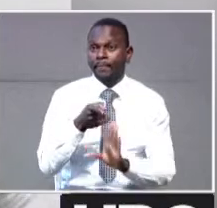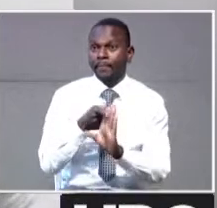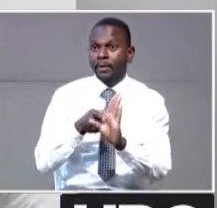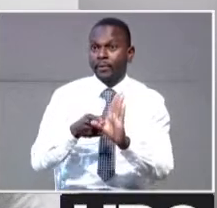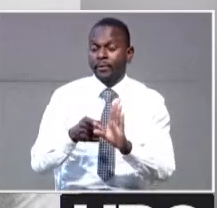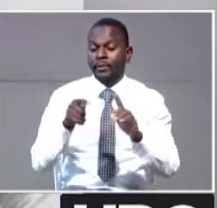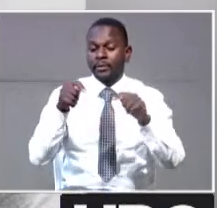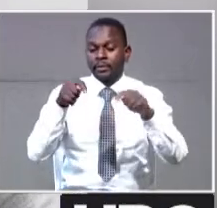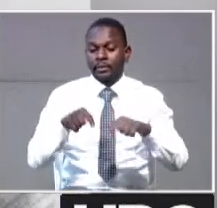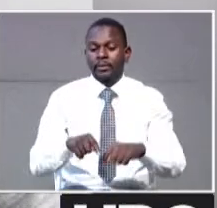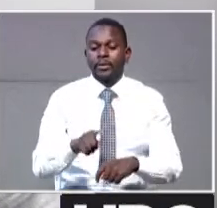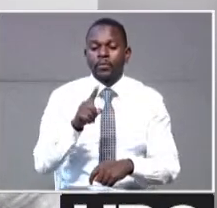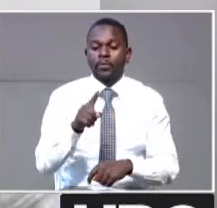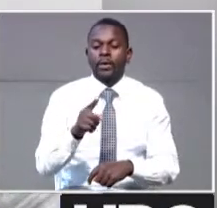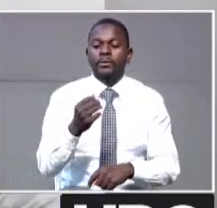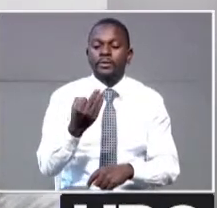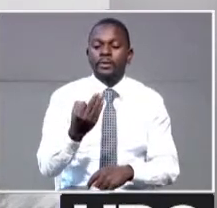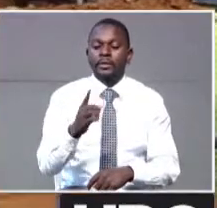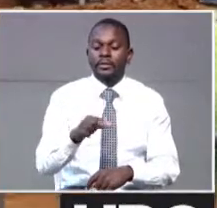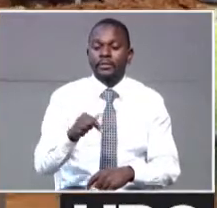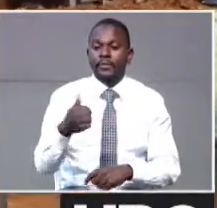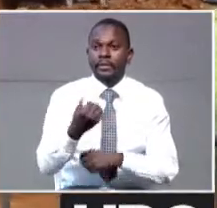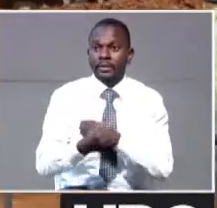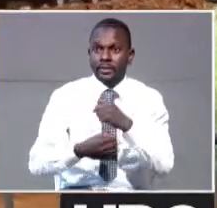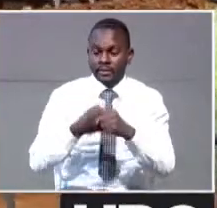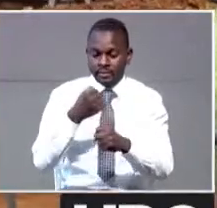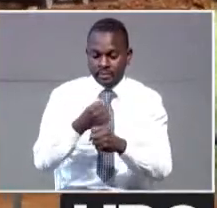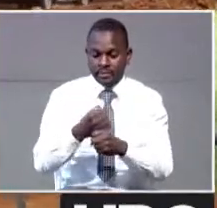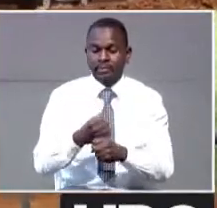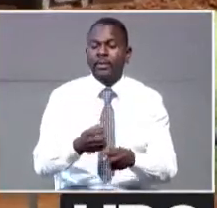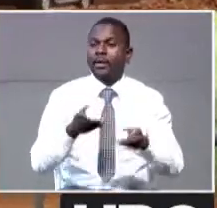today, 137 years ago.